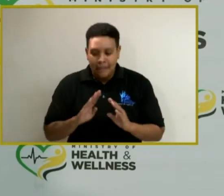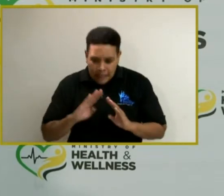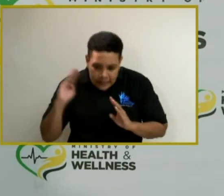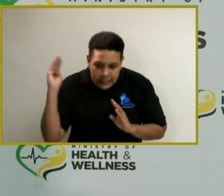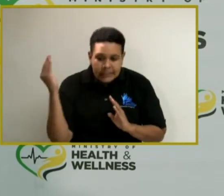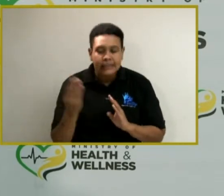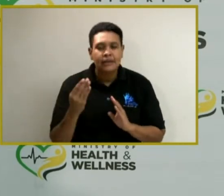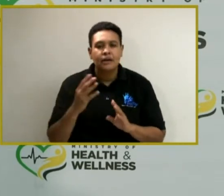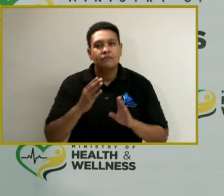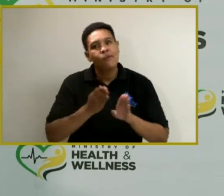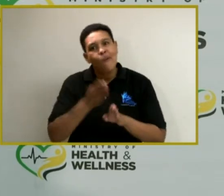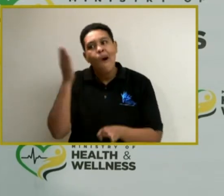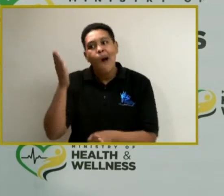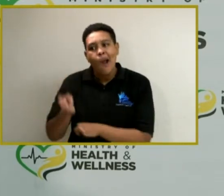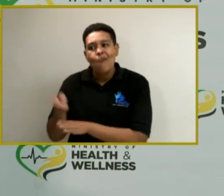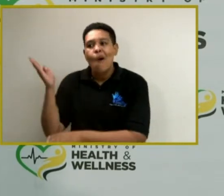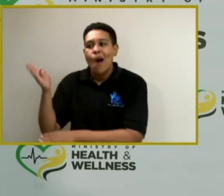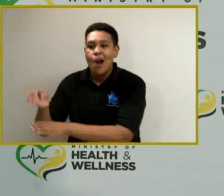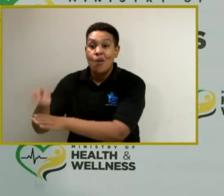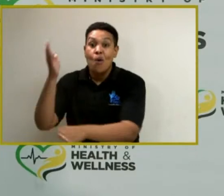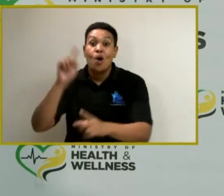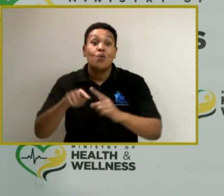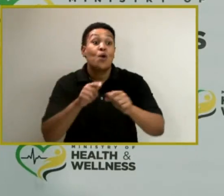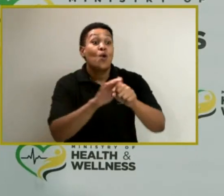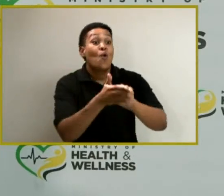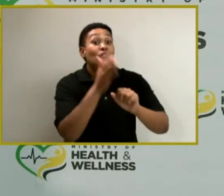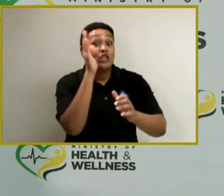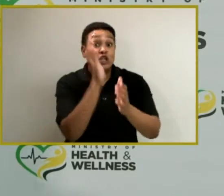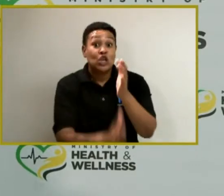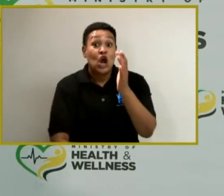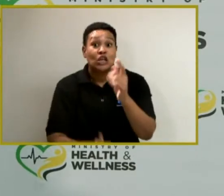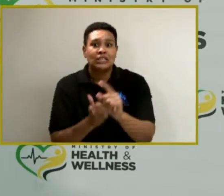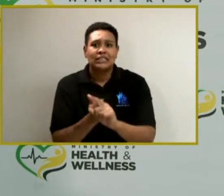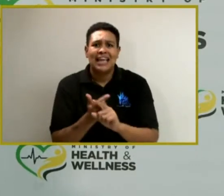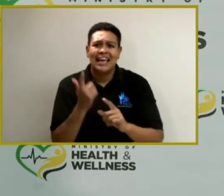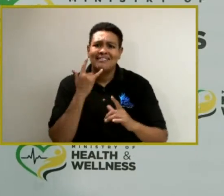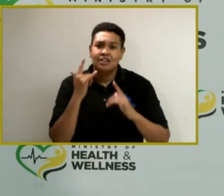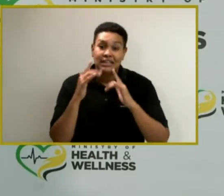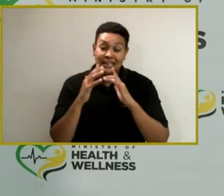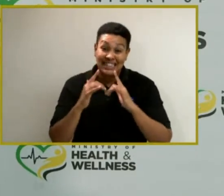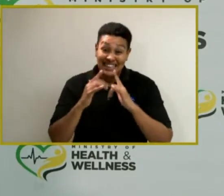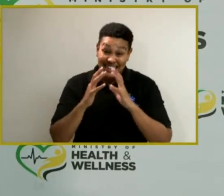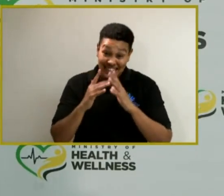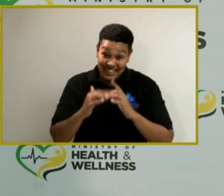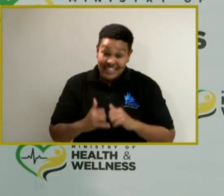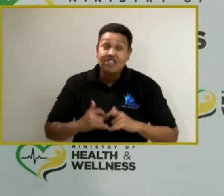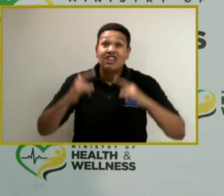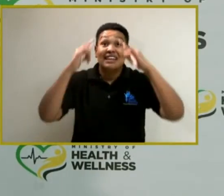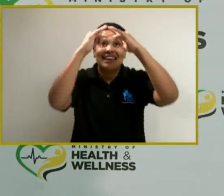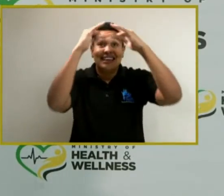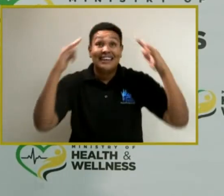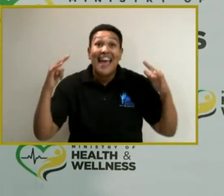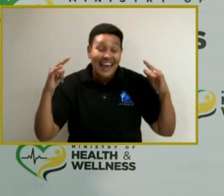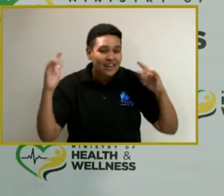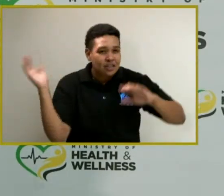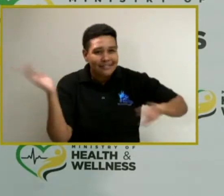COVID passes and we no longer need, or it deteriorates, the tent, we would then put